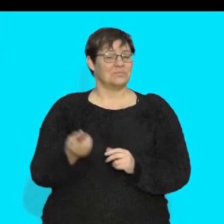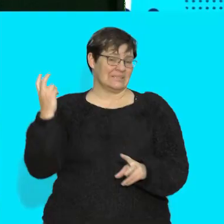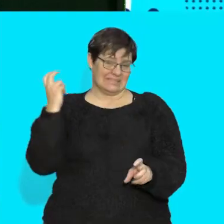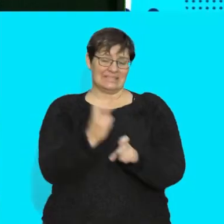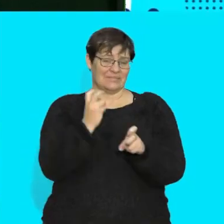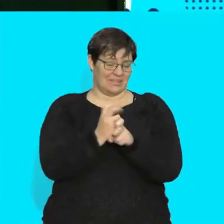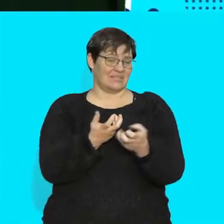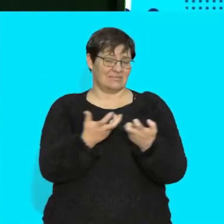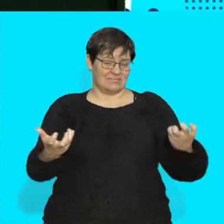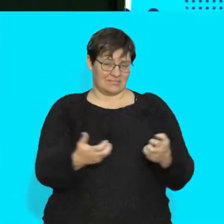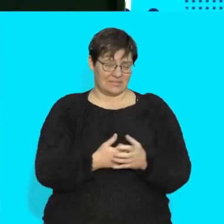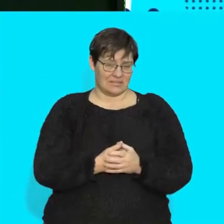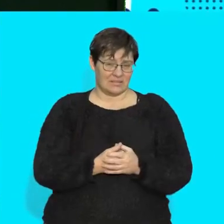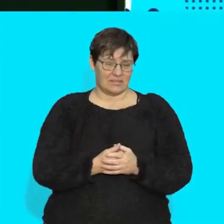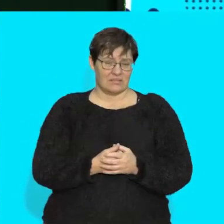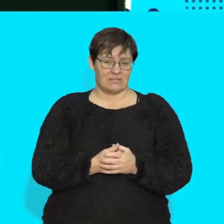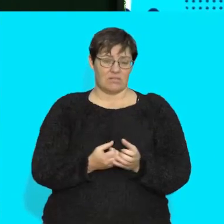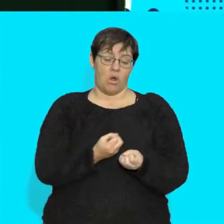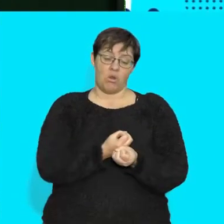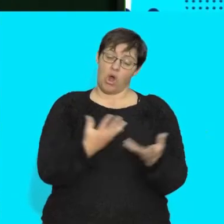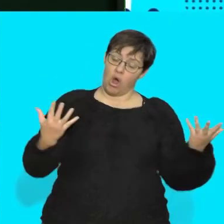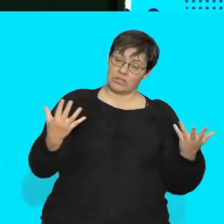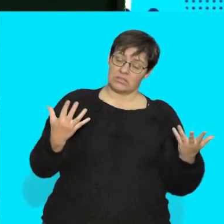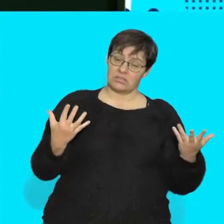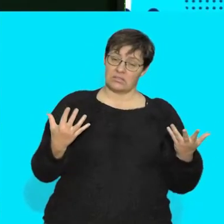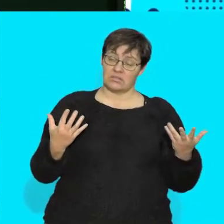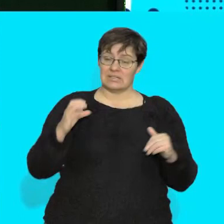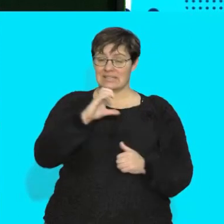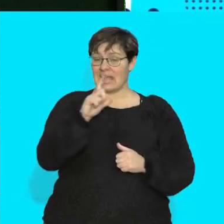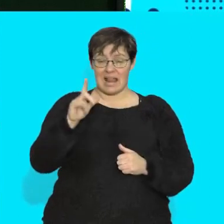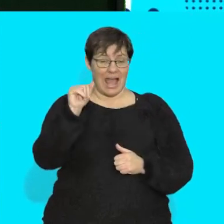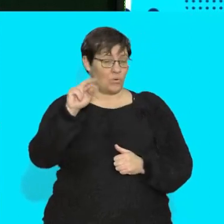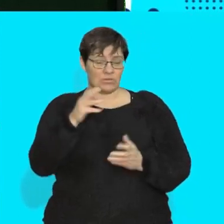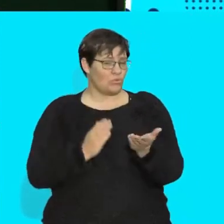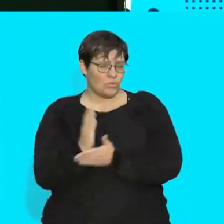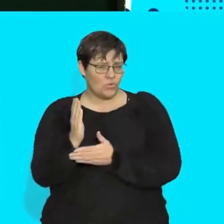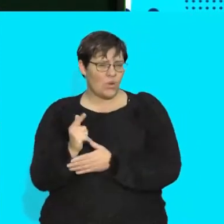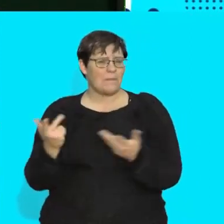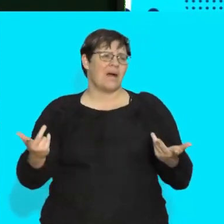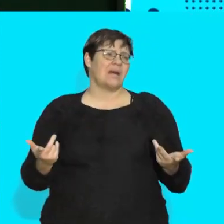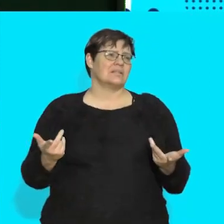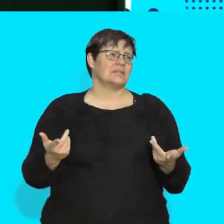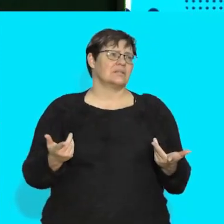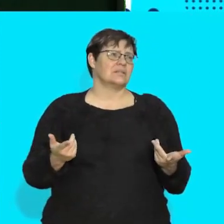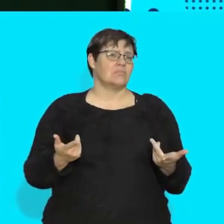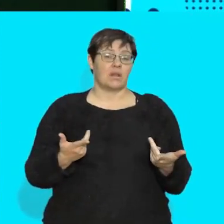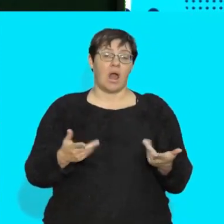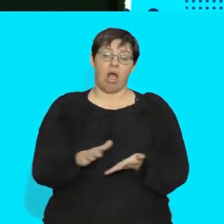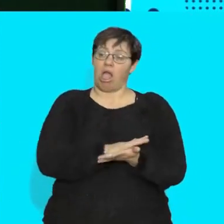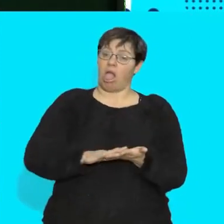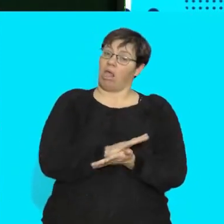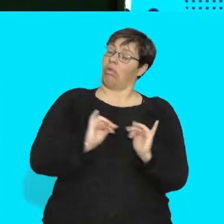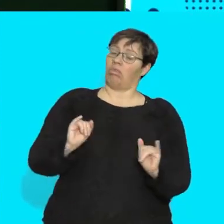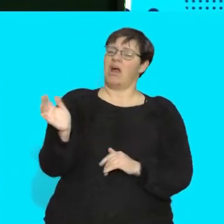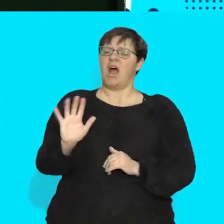separate. There wasn't a lot of there weren't many chloride ions going through, so it wasn't very impure. It was